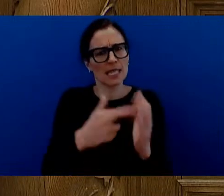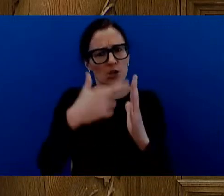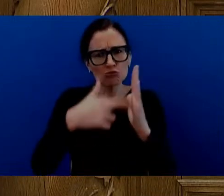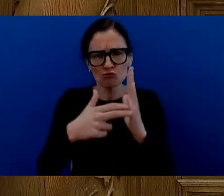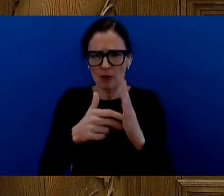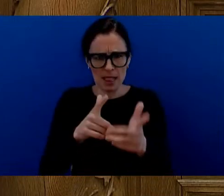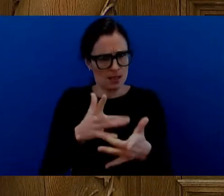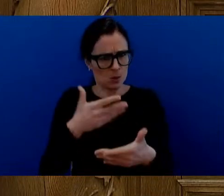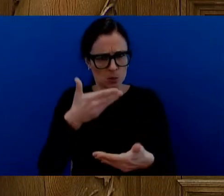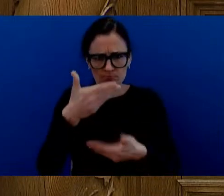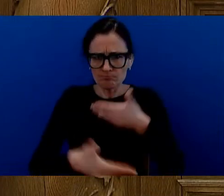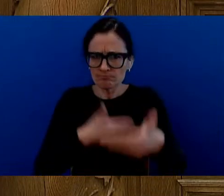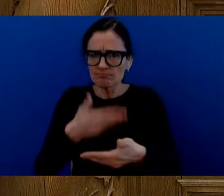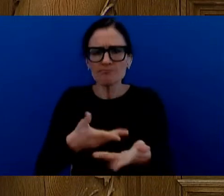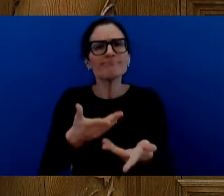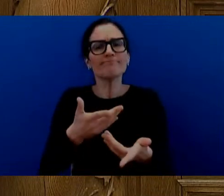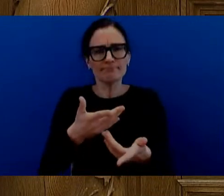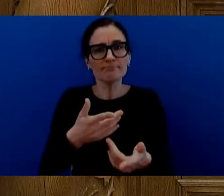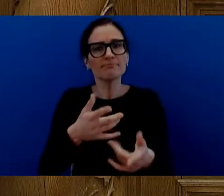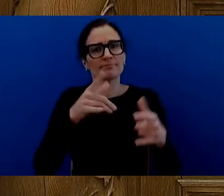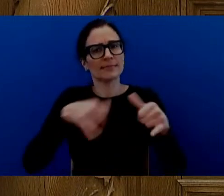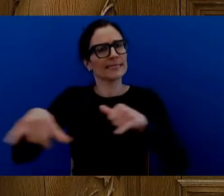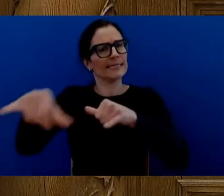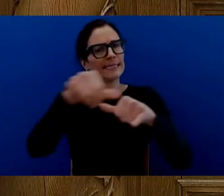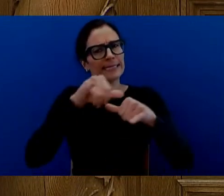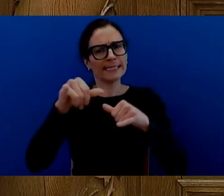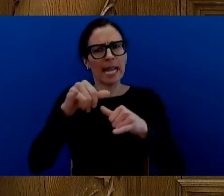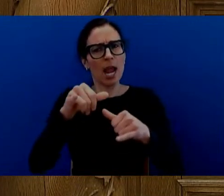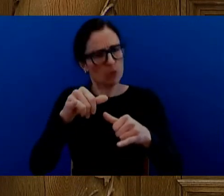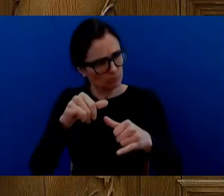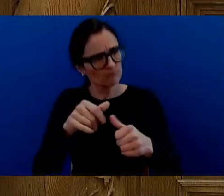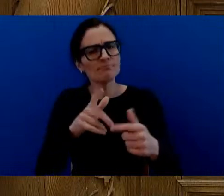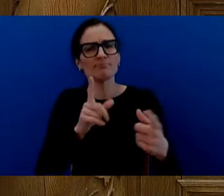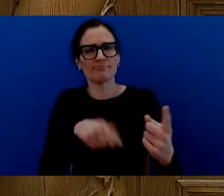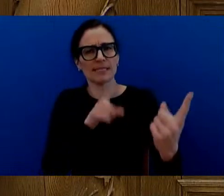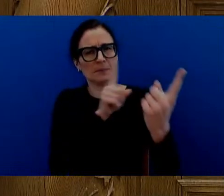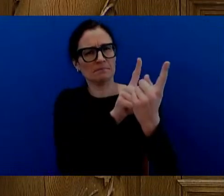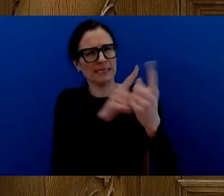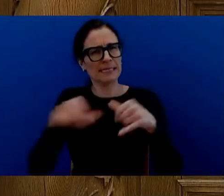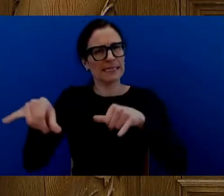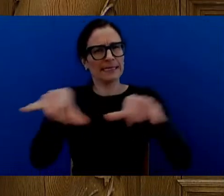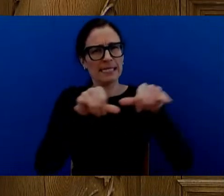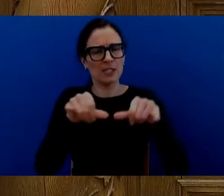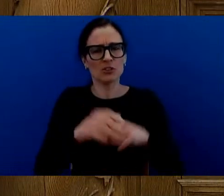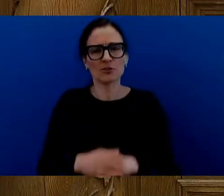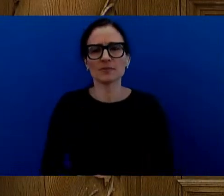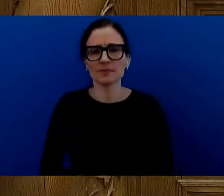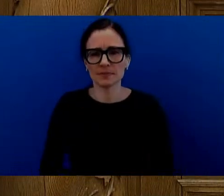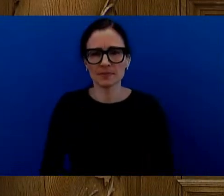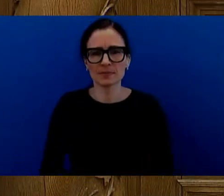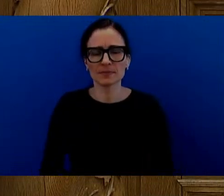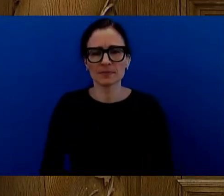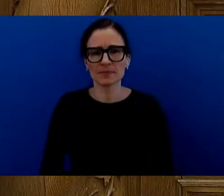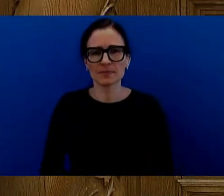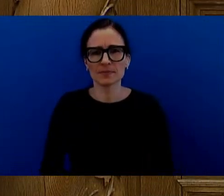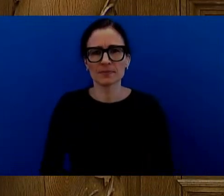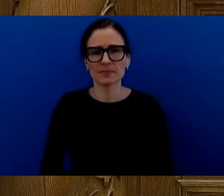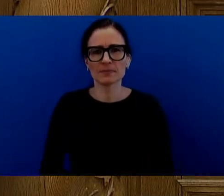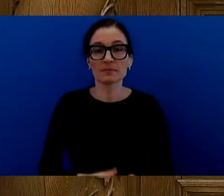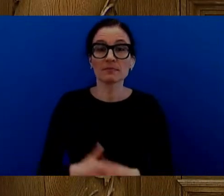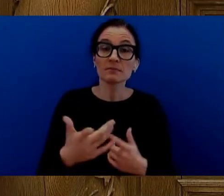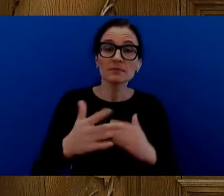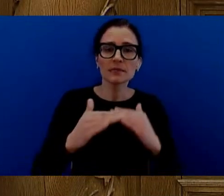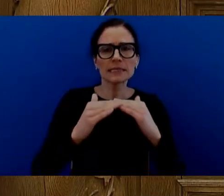our land and water for our children. This session, legislation will be introduced to allow the BC